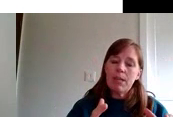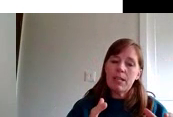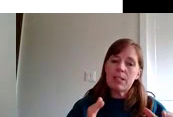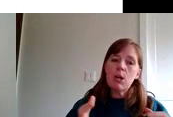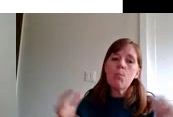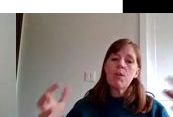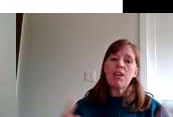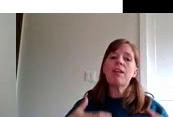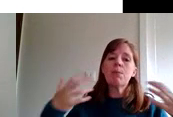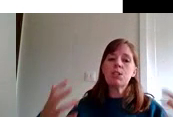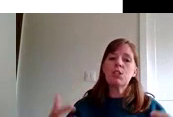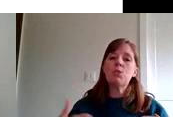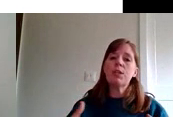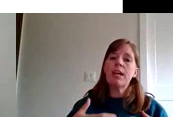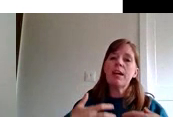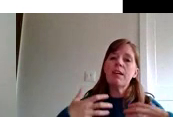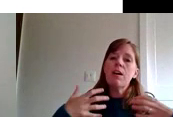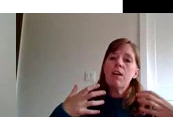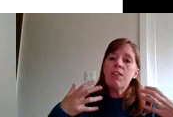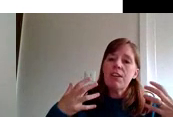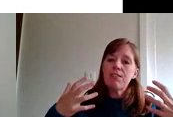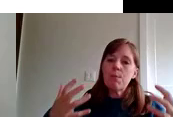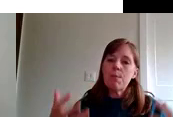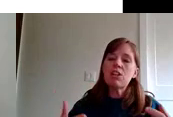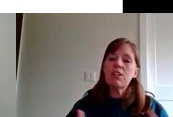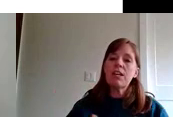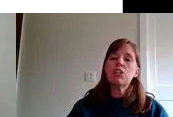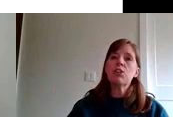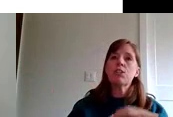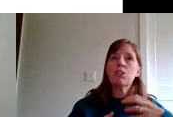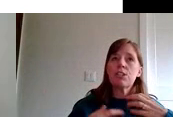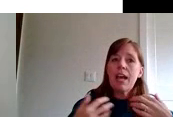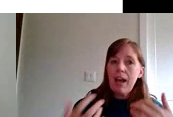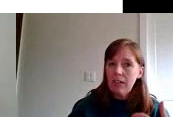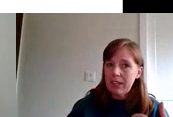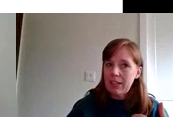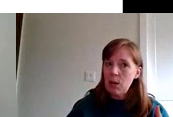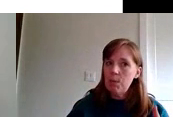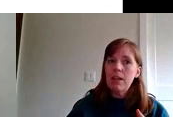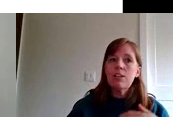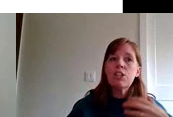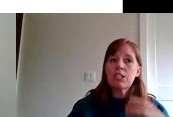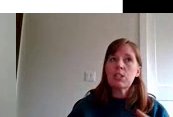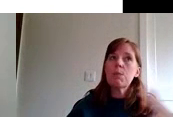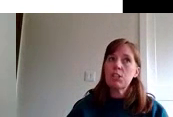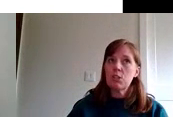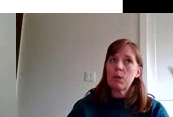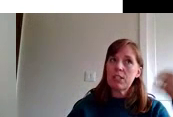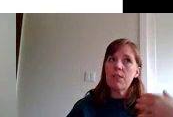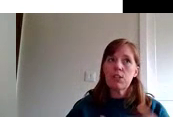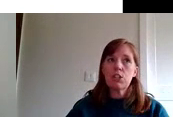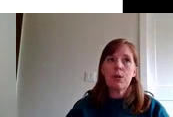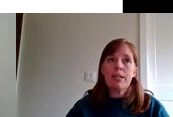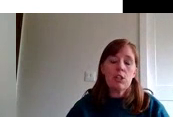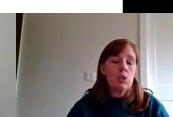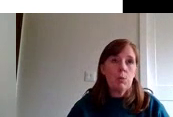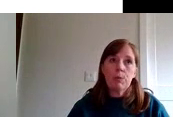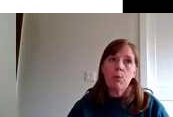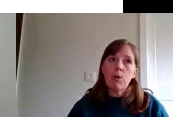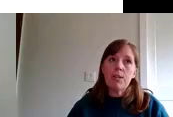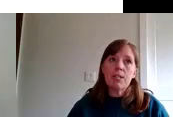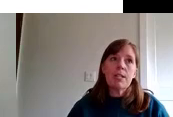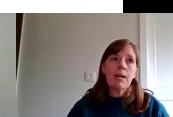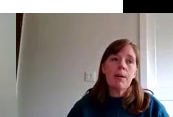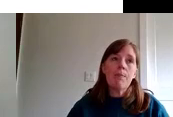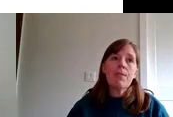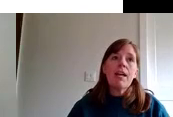have that piece, but they're able to get the information that you're telling them just as much as what's on the screen.